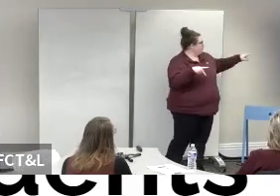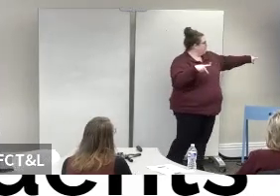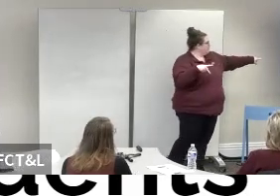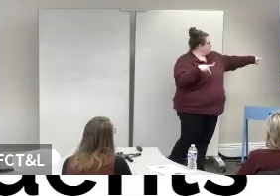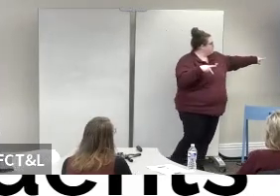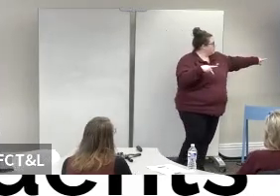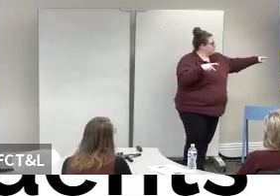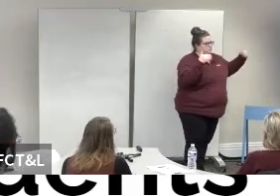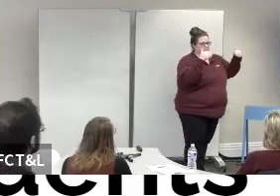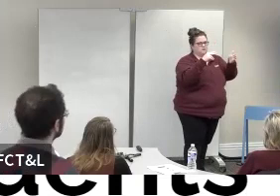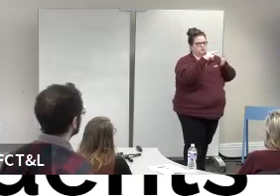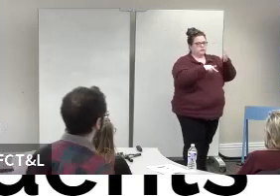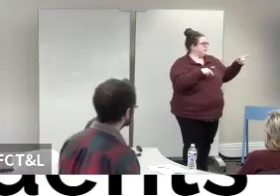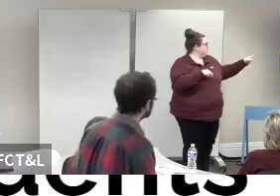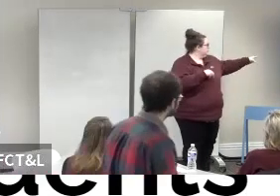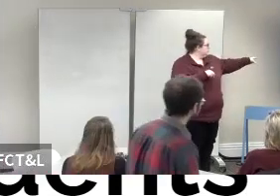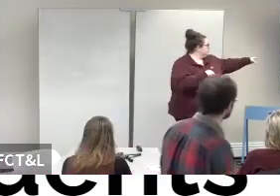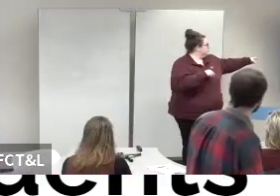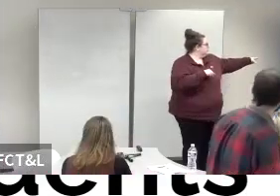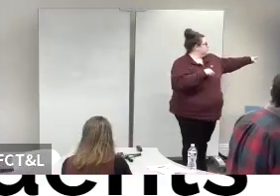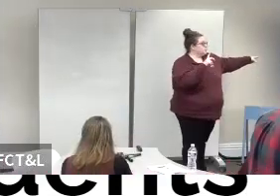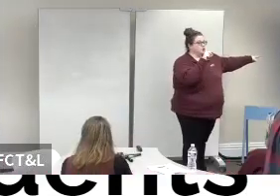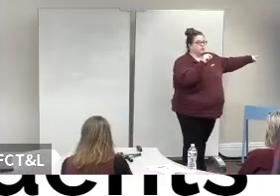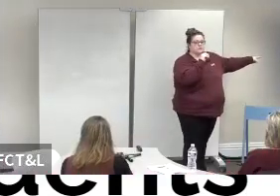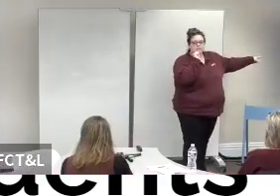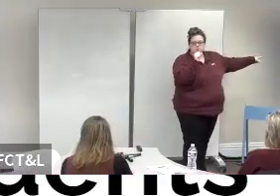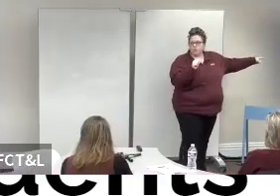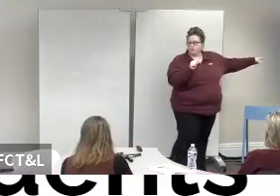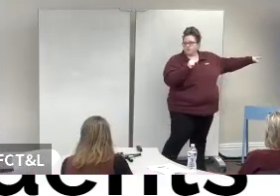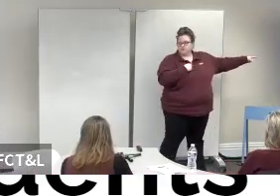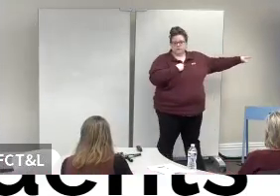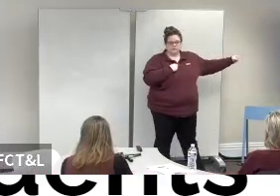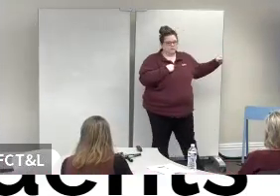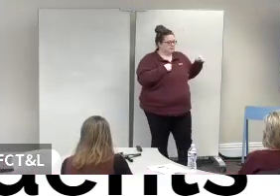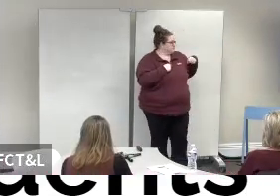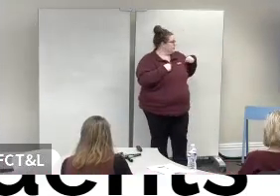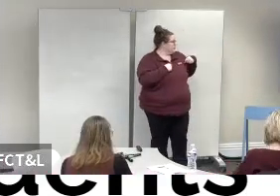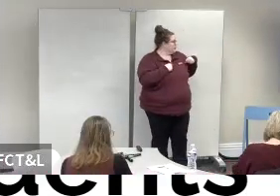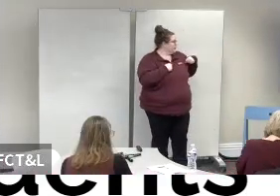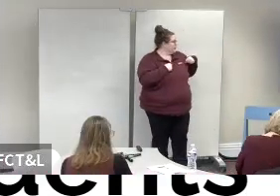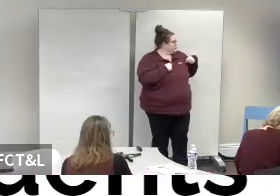out with the basic camera on my PowerPoint. If you go ahead and take a look at that.